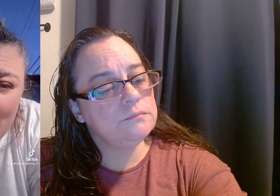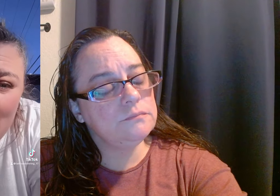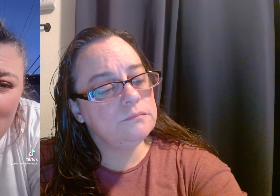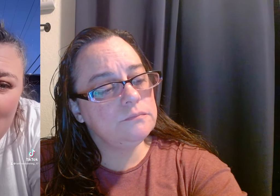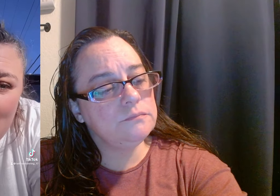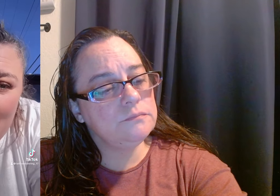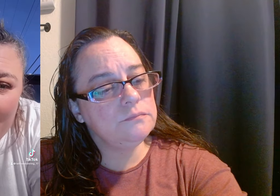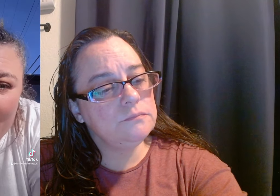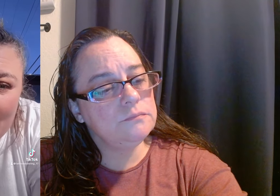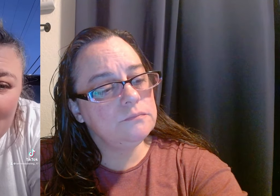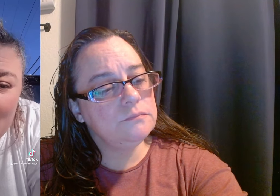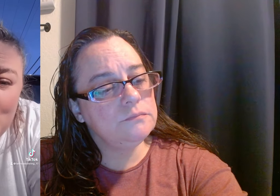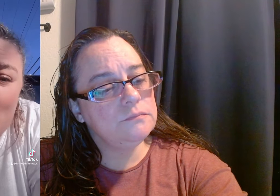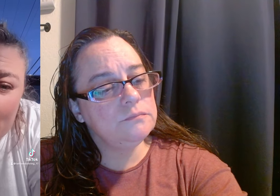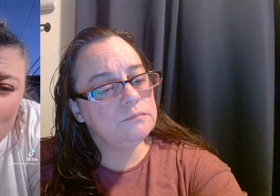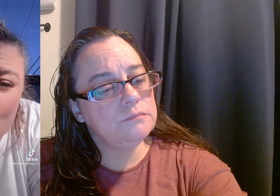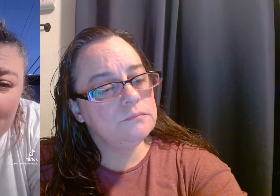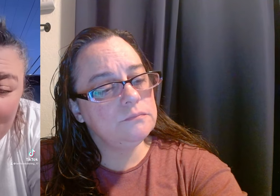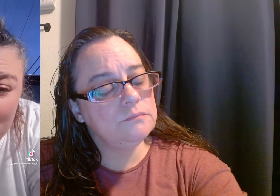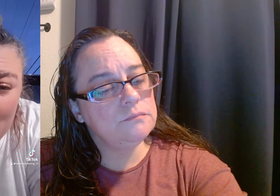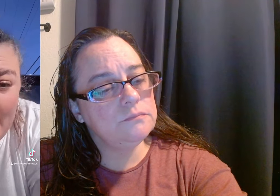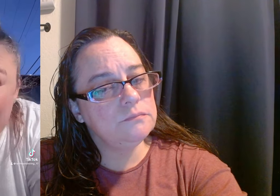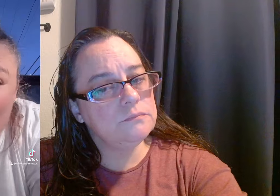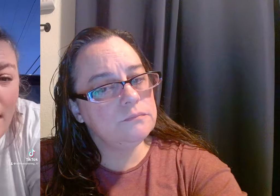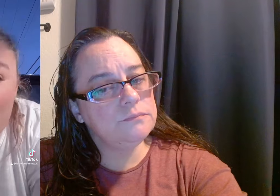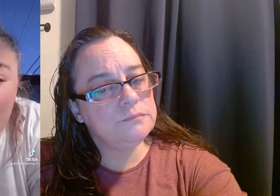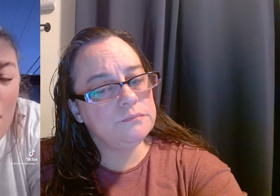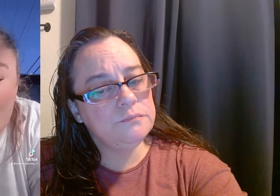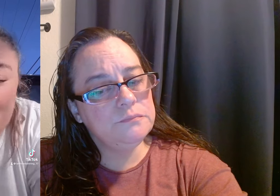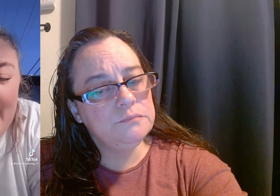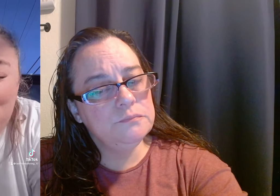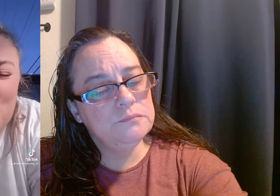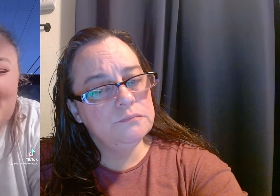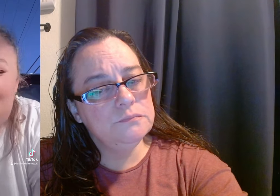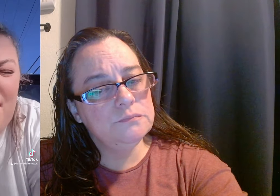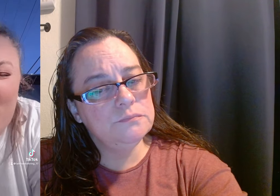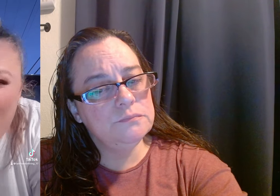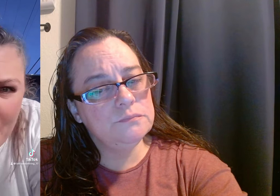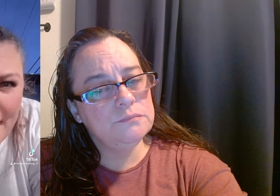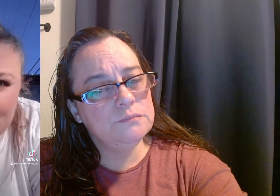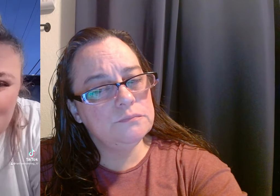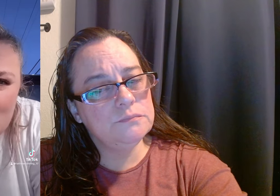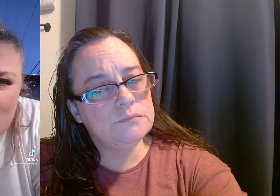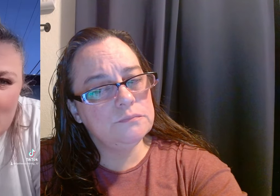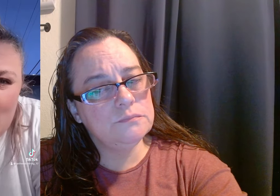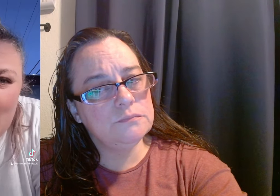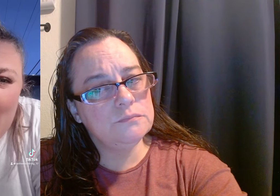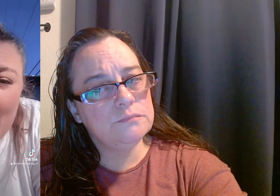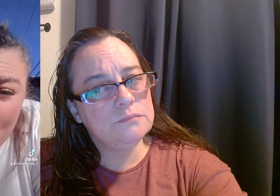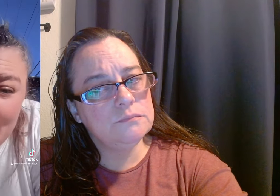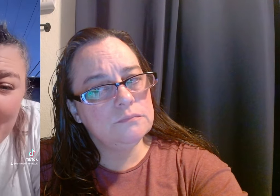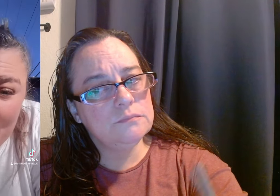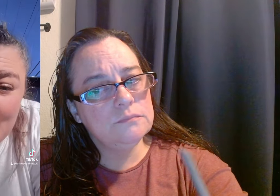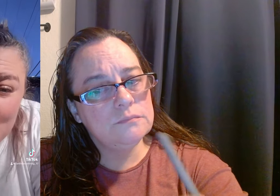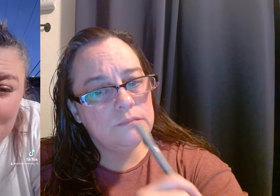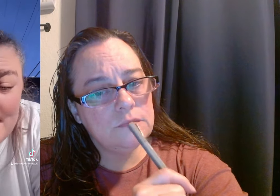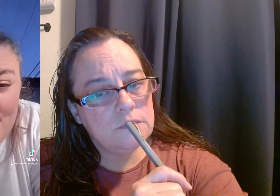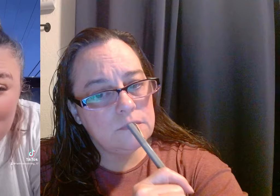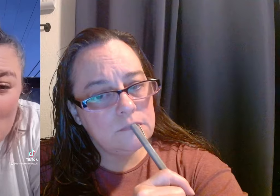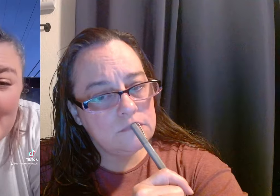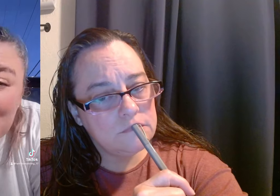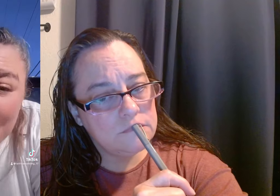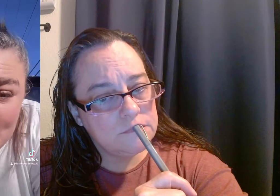wife. And he tried recording FEMA before Hurricane Milton was even thought of. He went down there to